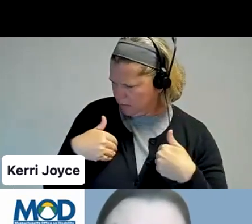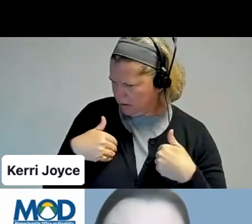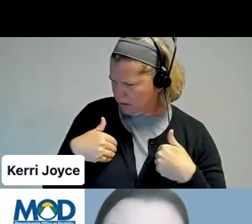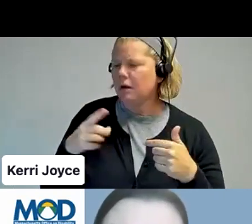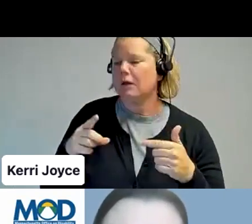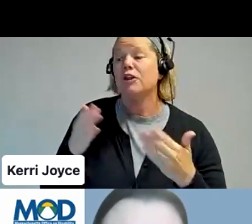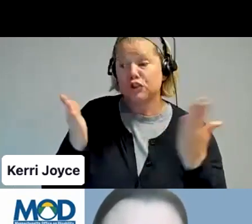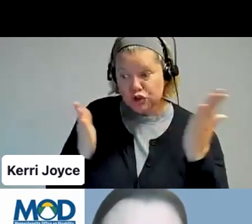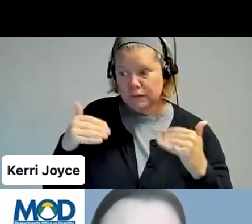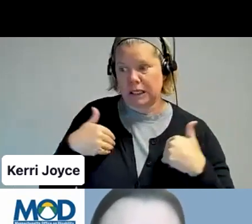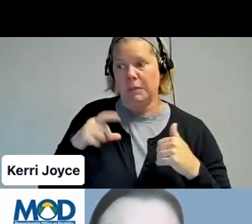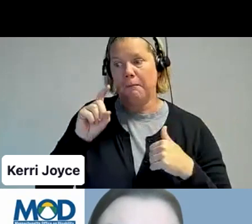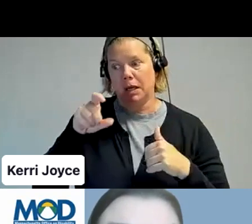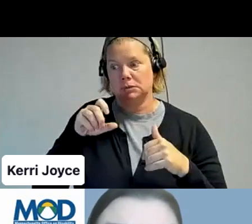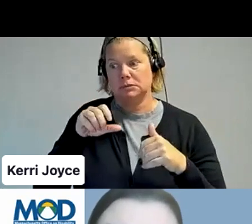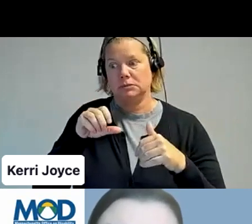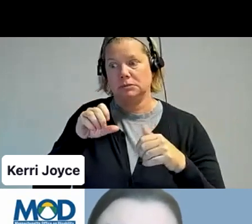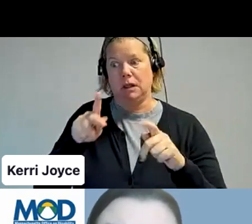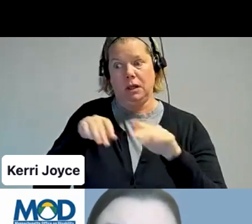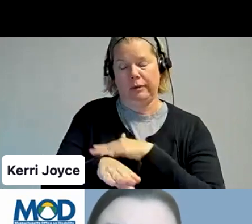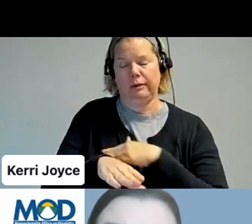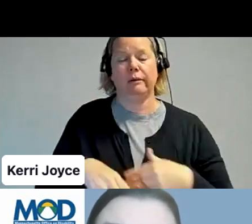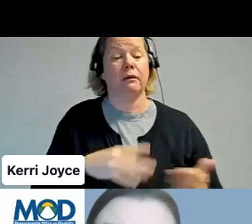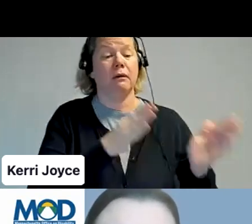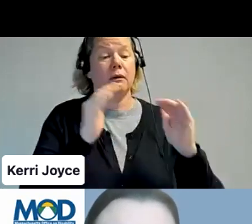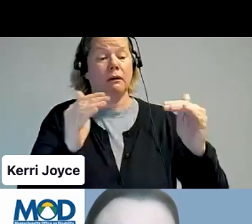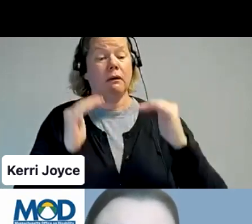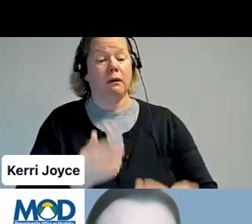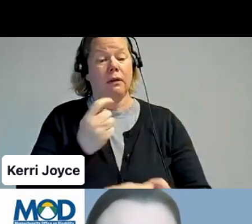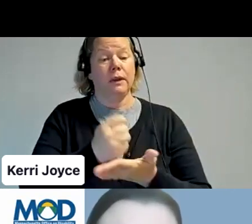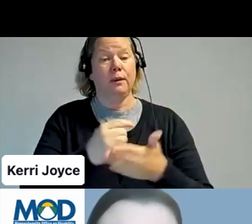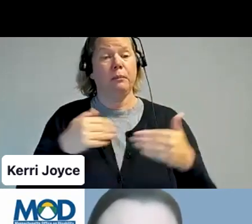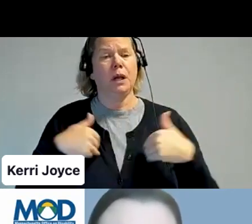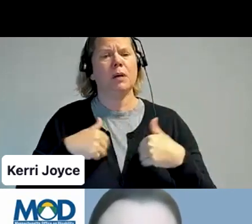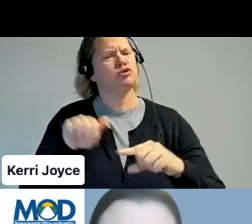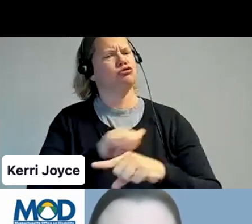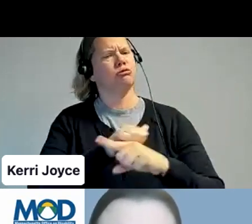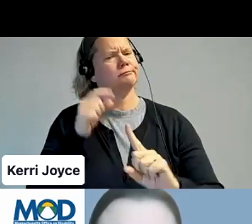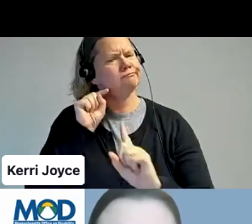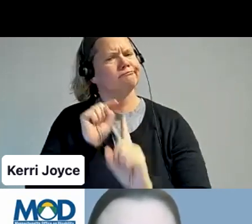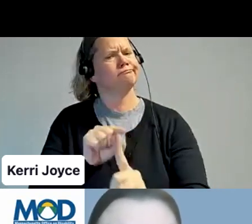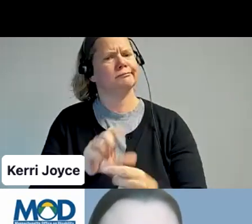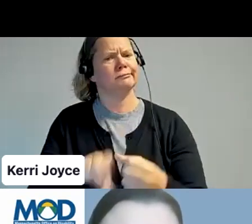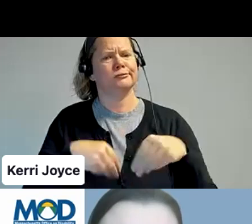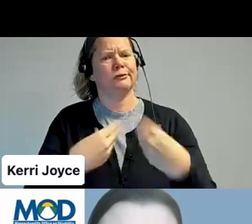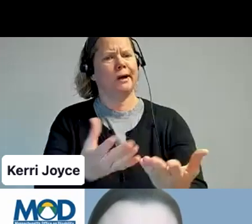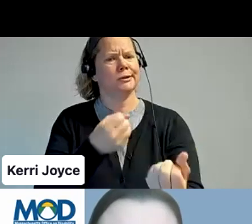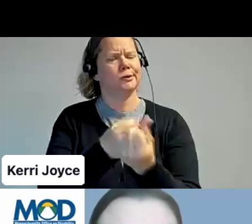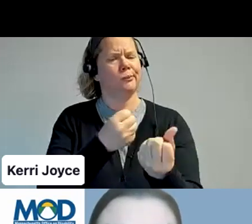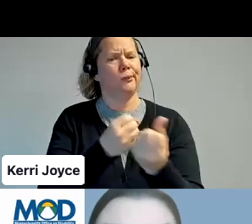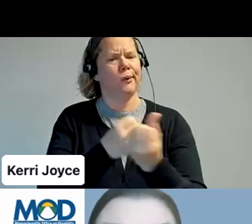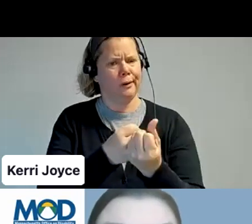the service animal in. A therapy animal, these are animals that are trained to provide support to people other than their